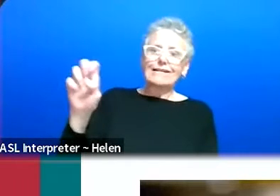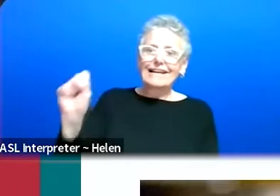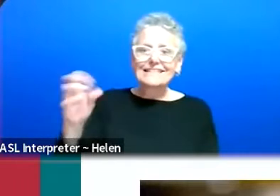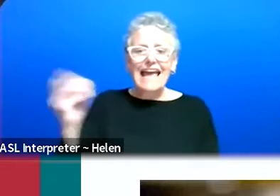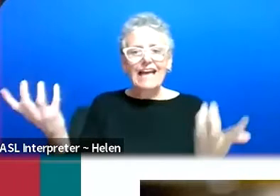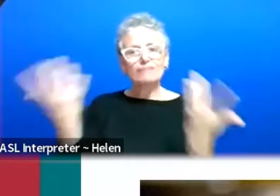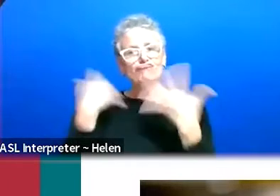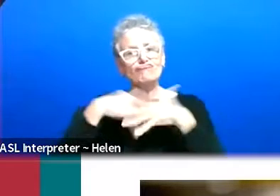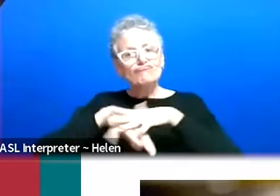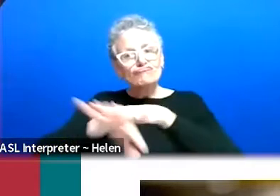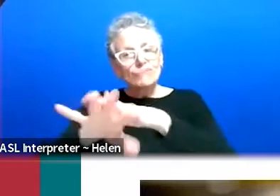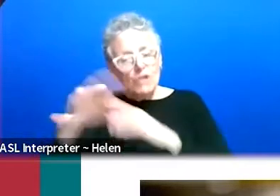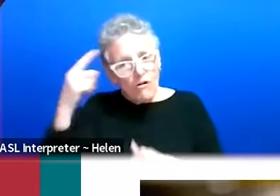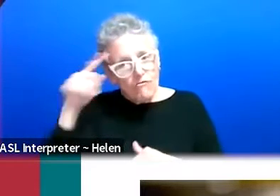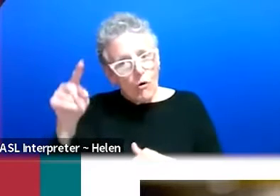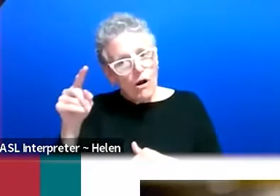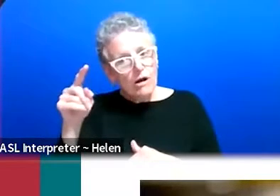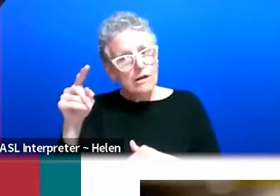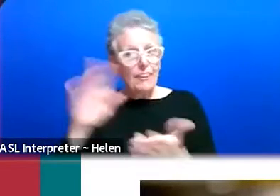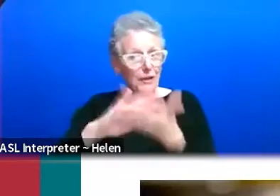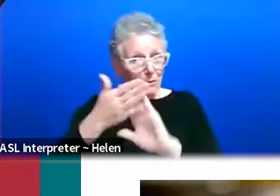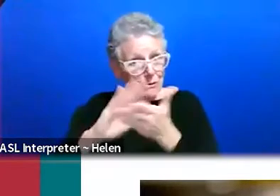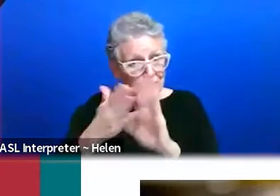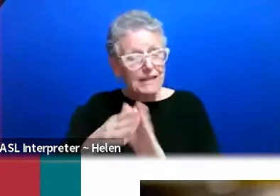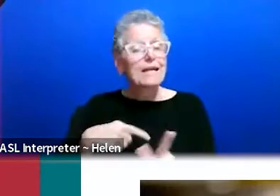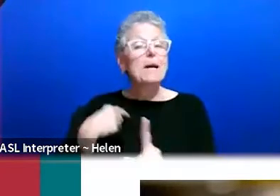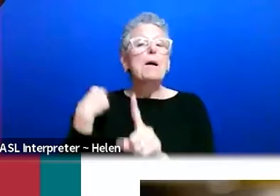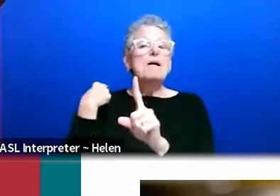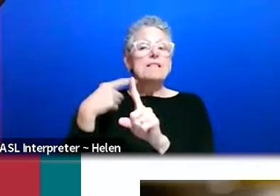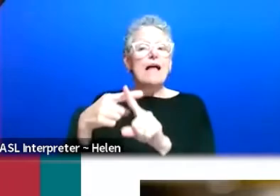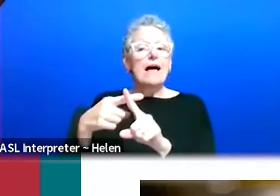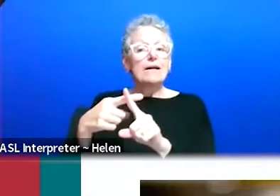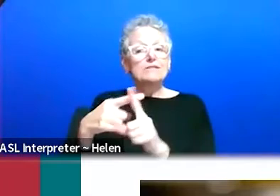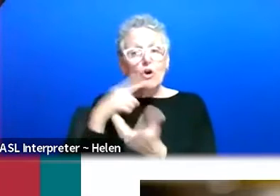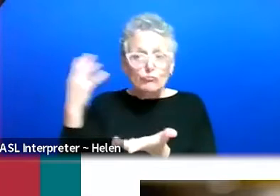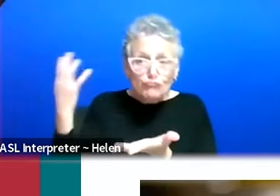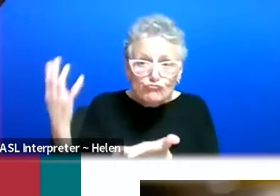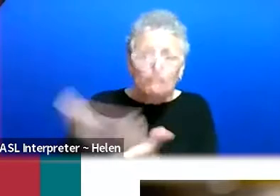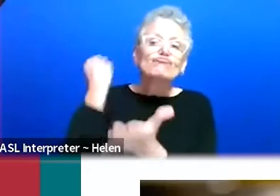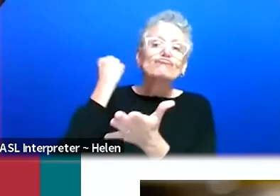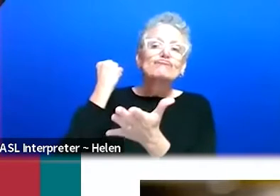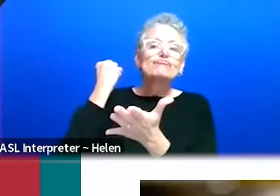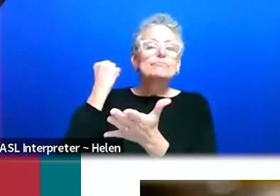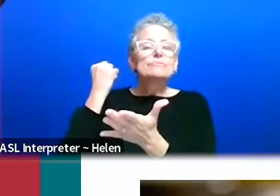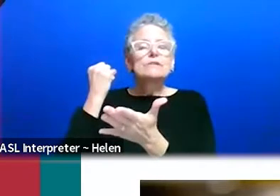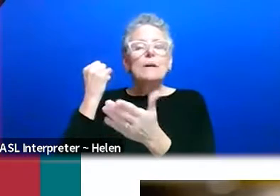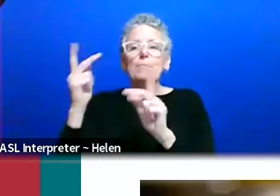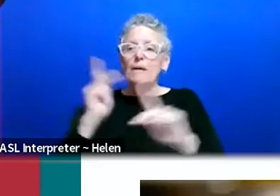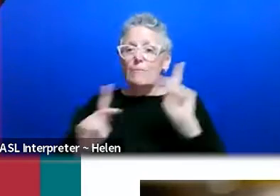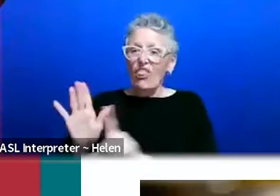integrating into the community and optimizing people's independence,